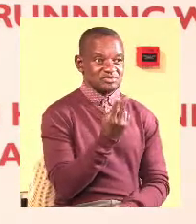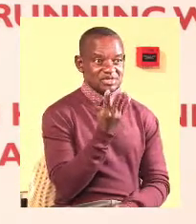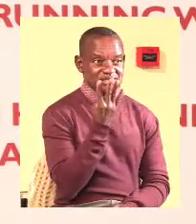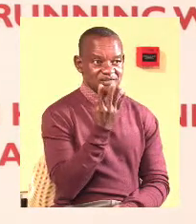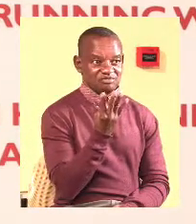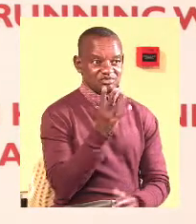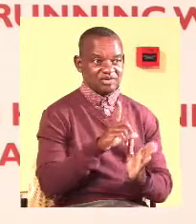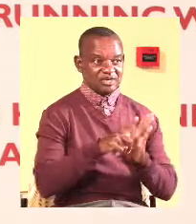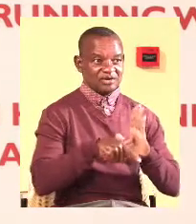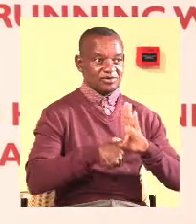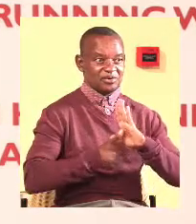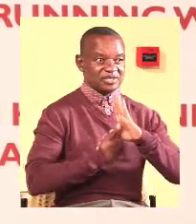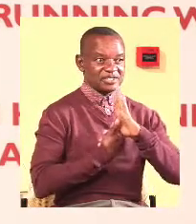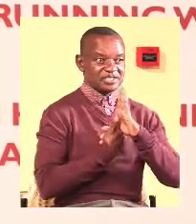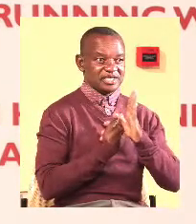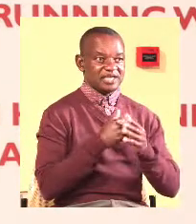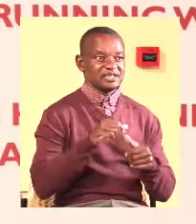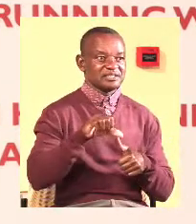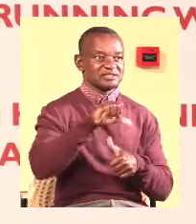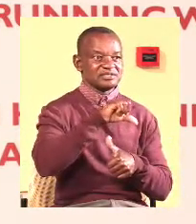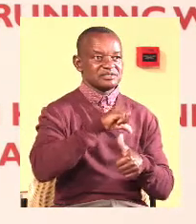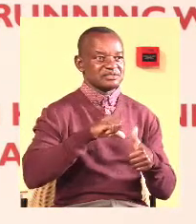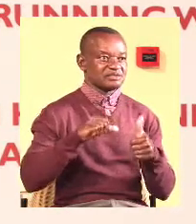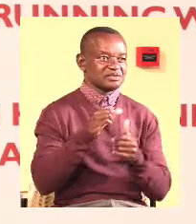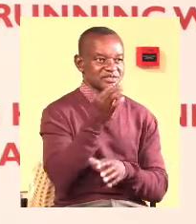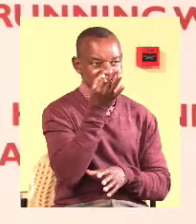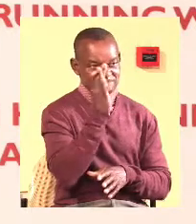information sessions.